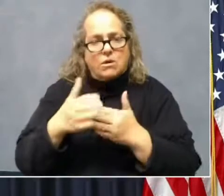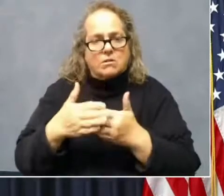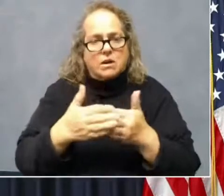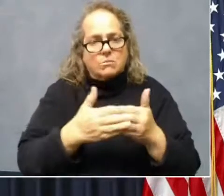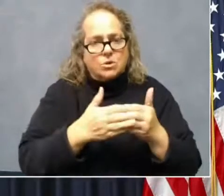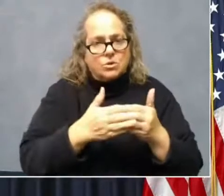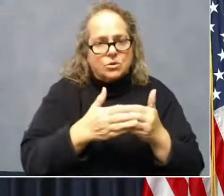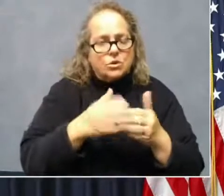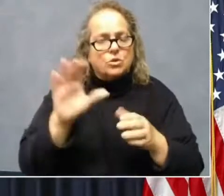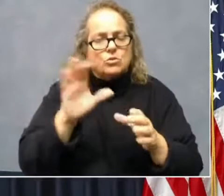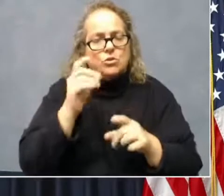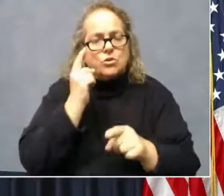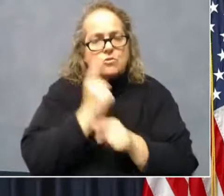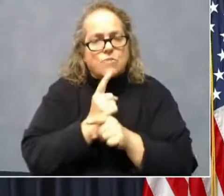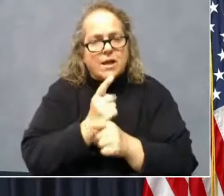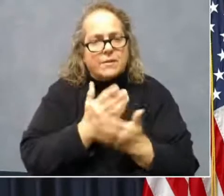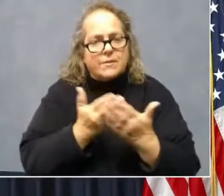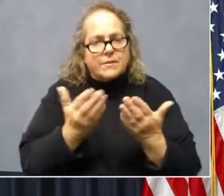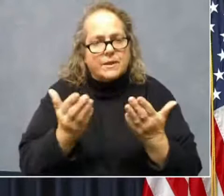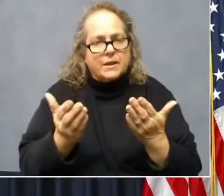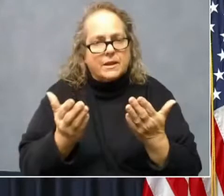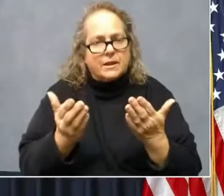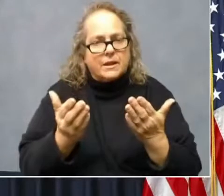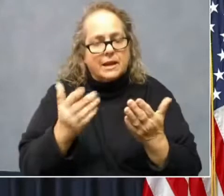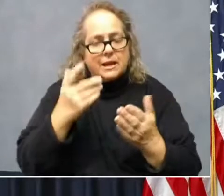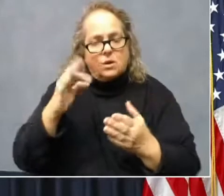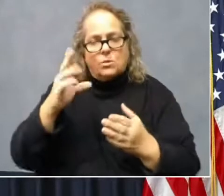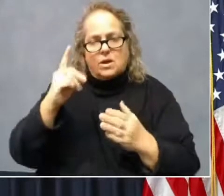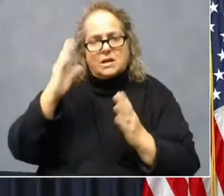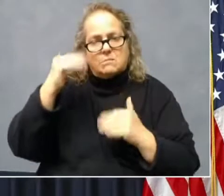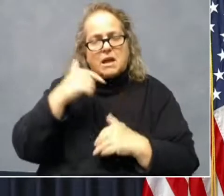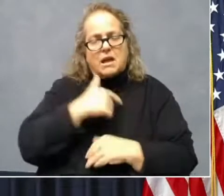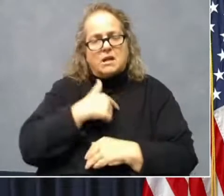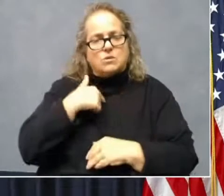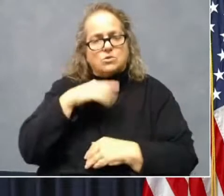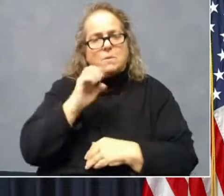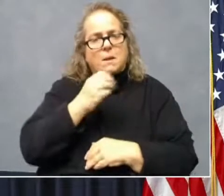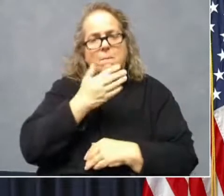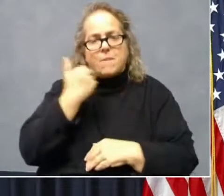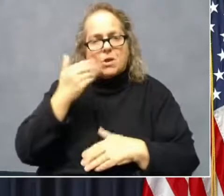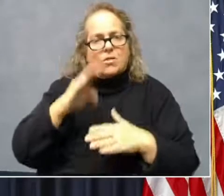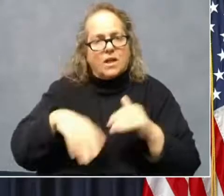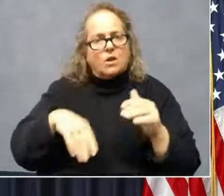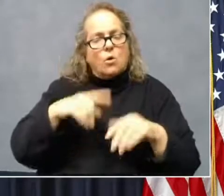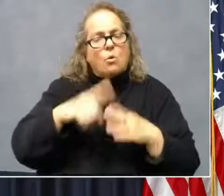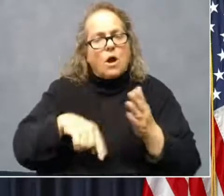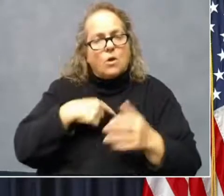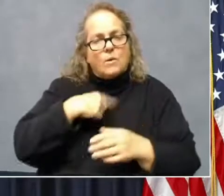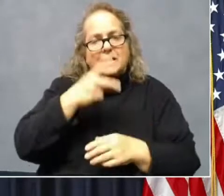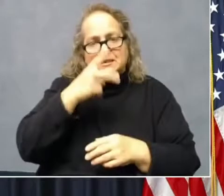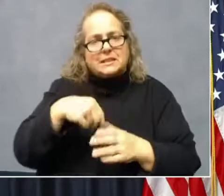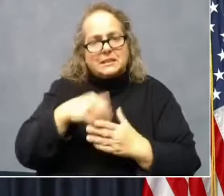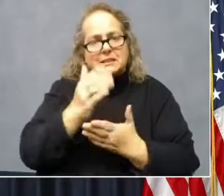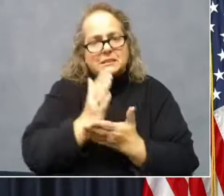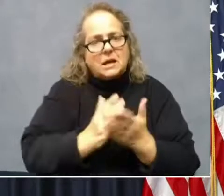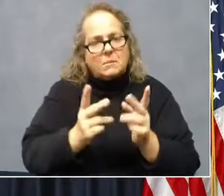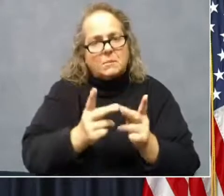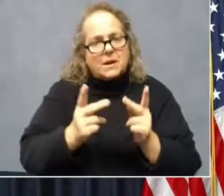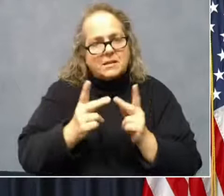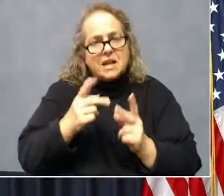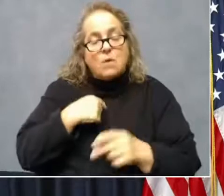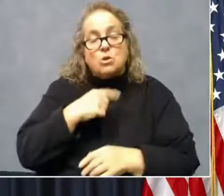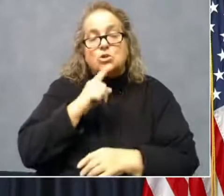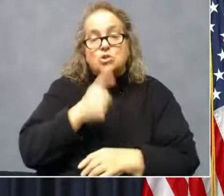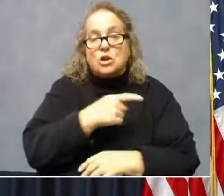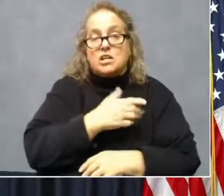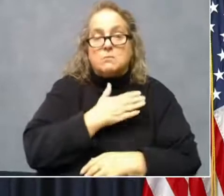thing. He would expect us to be better than what we're seeing in some places. I'm sure he'd be willing to go talk to whoever is making